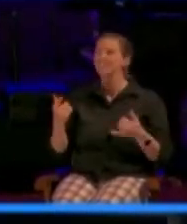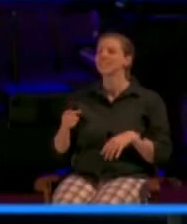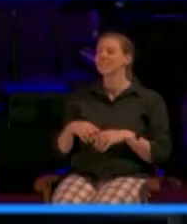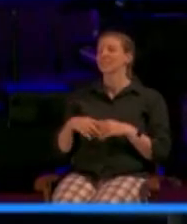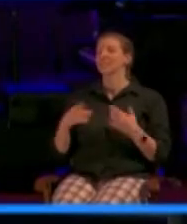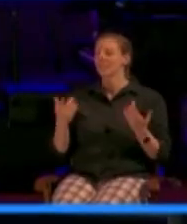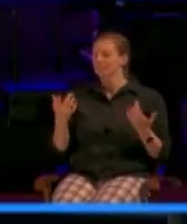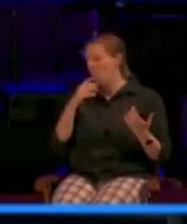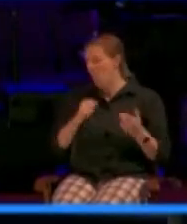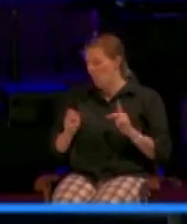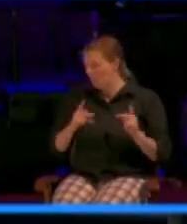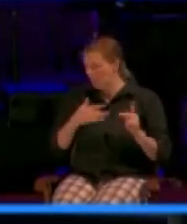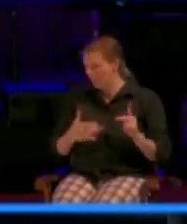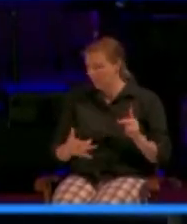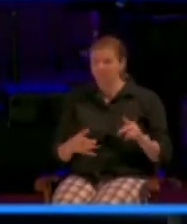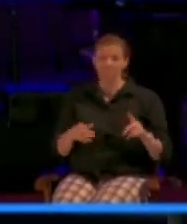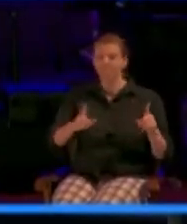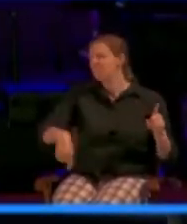Right?